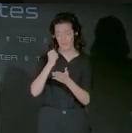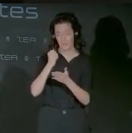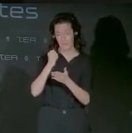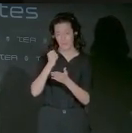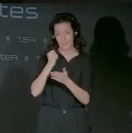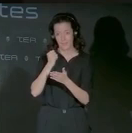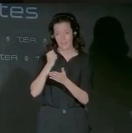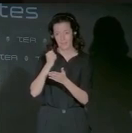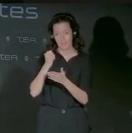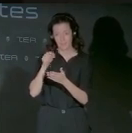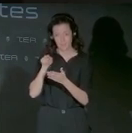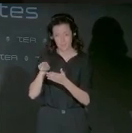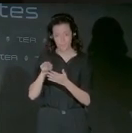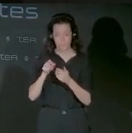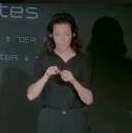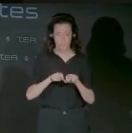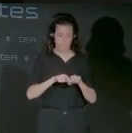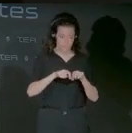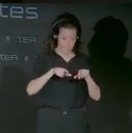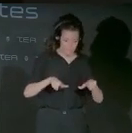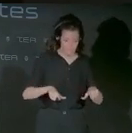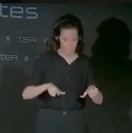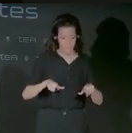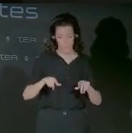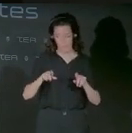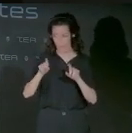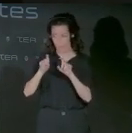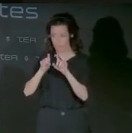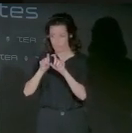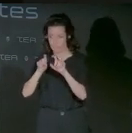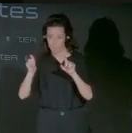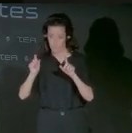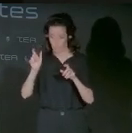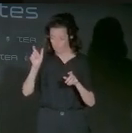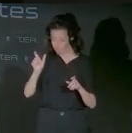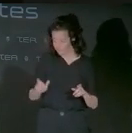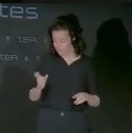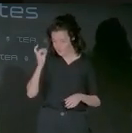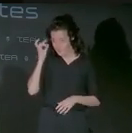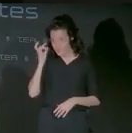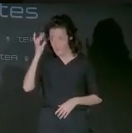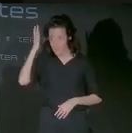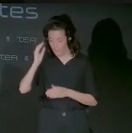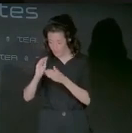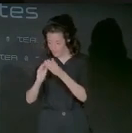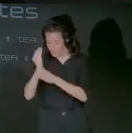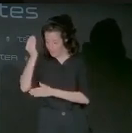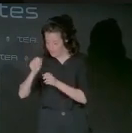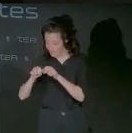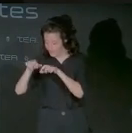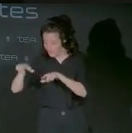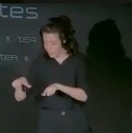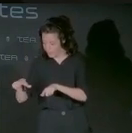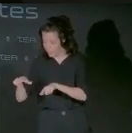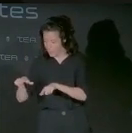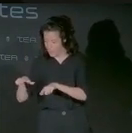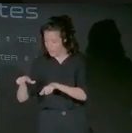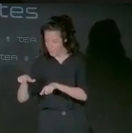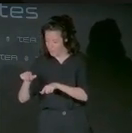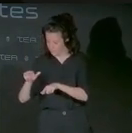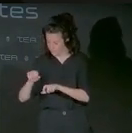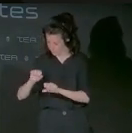make sure that they allow others to use their platforms or software, like interoperability? Are we going to force